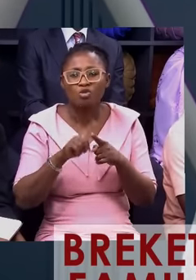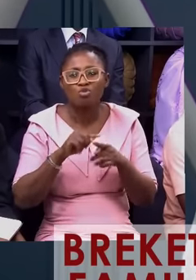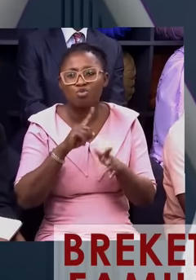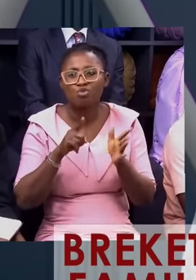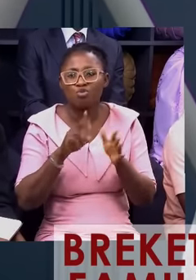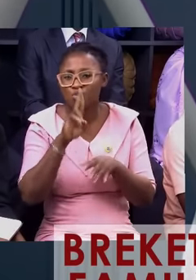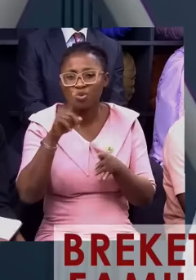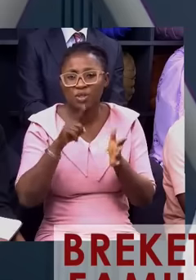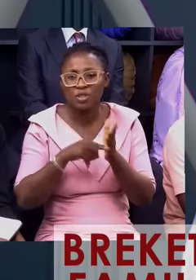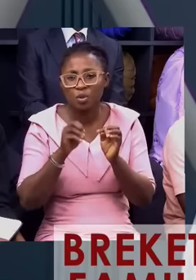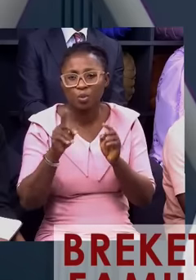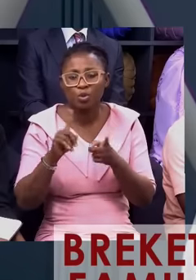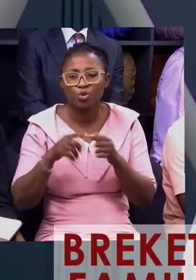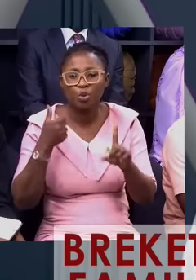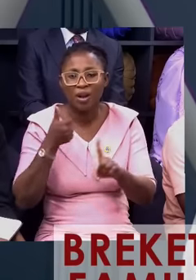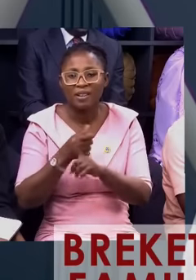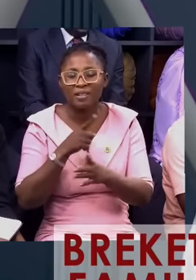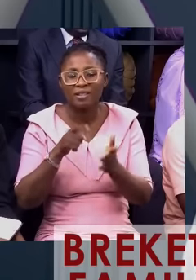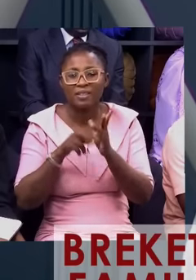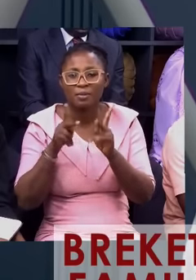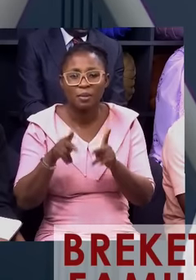med to attack the